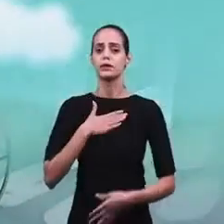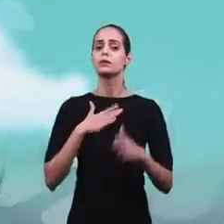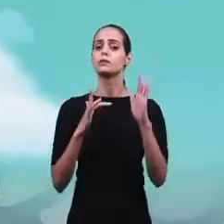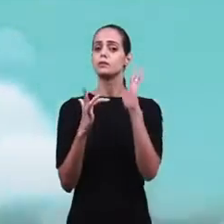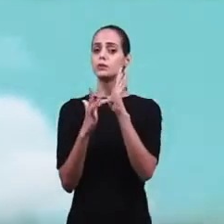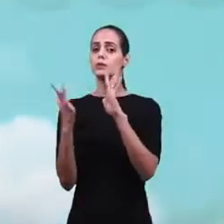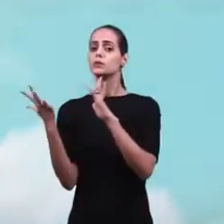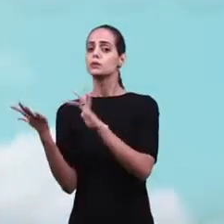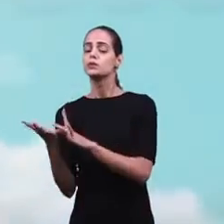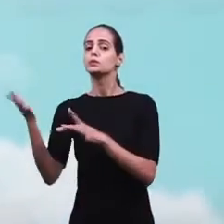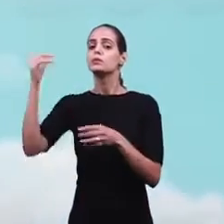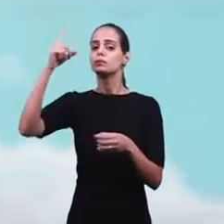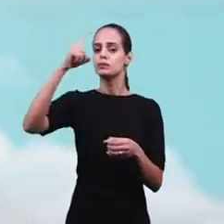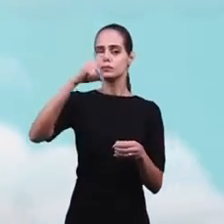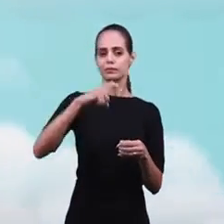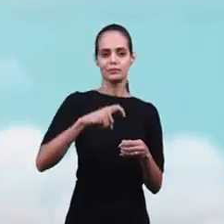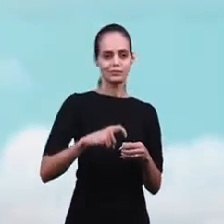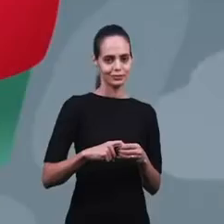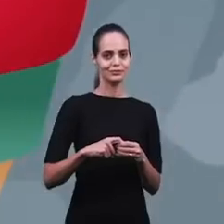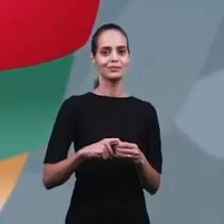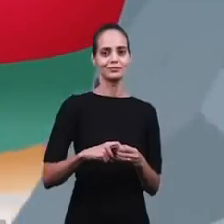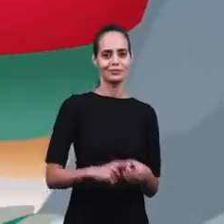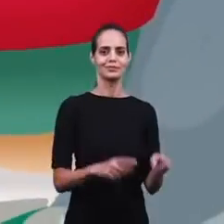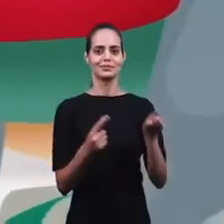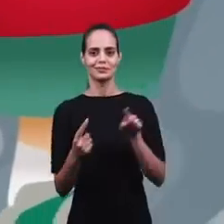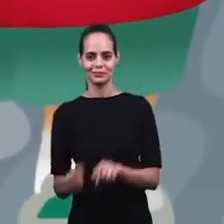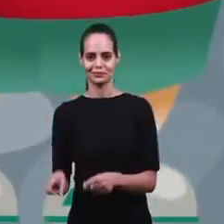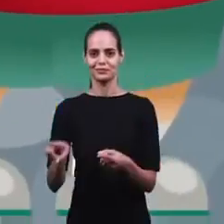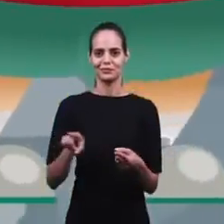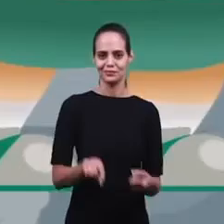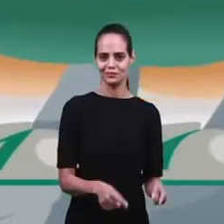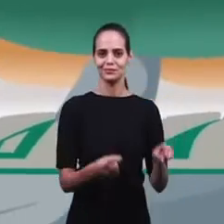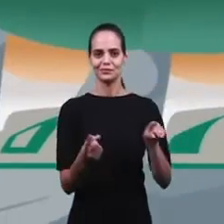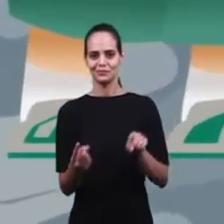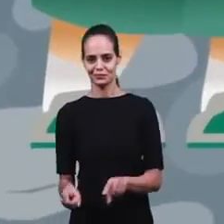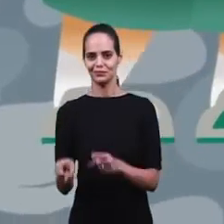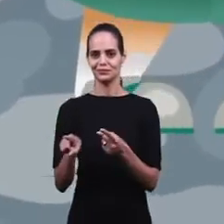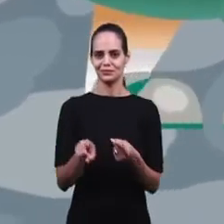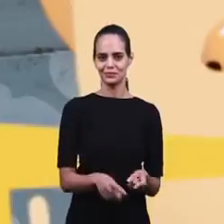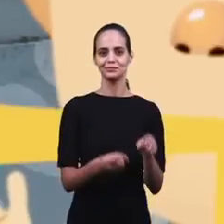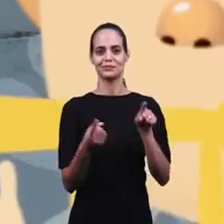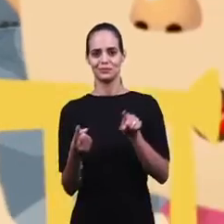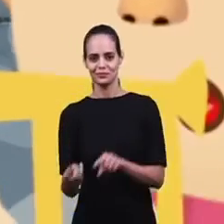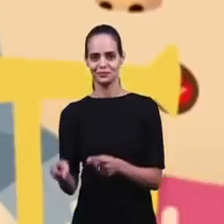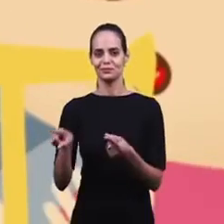até meu Jesus voltar.